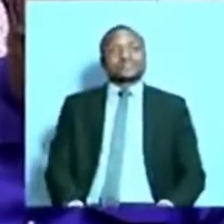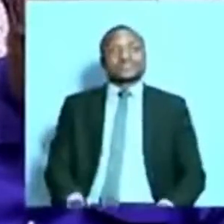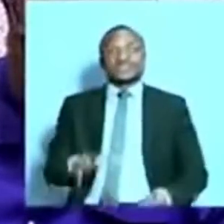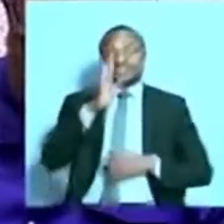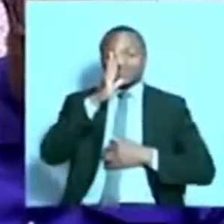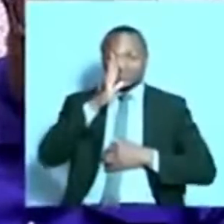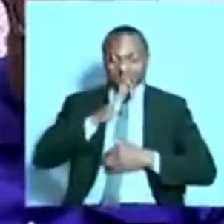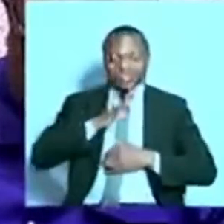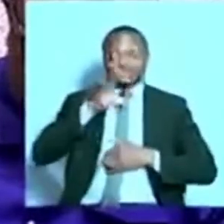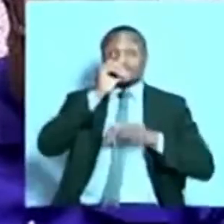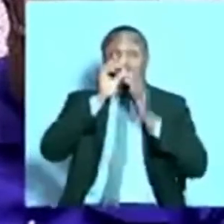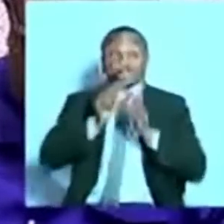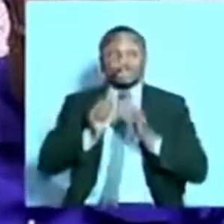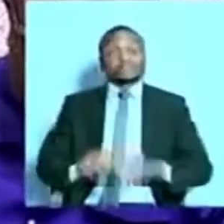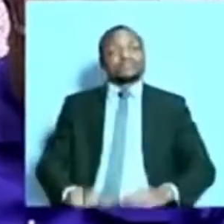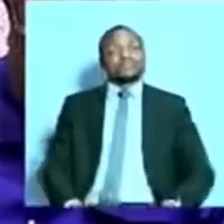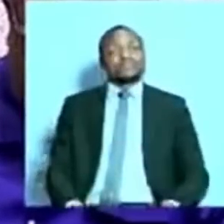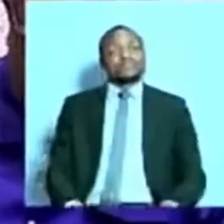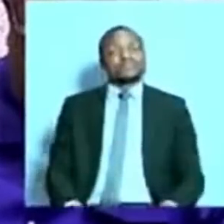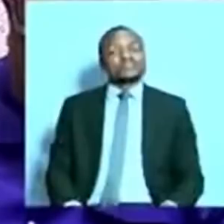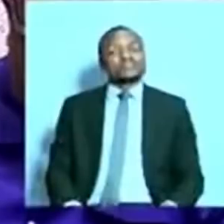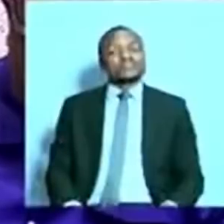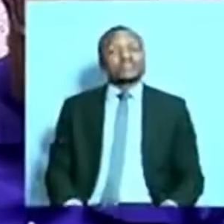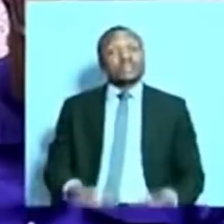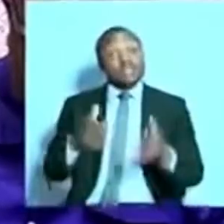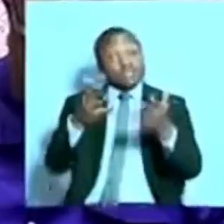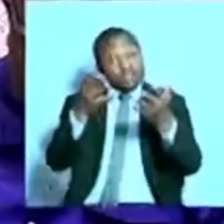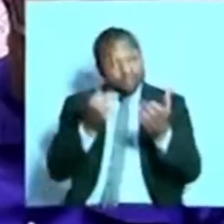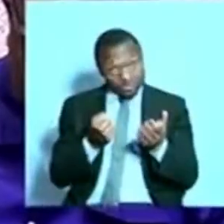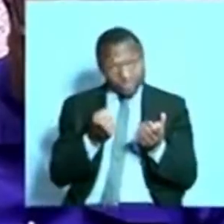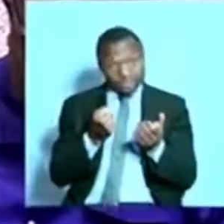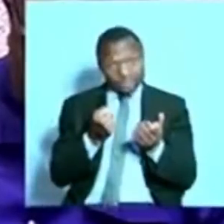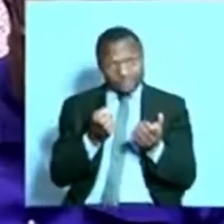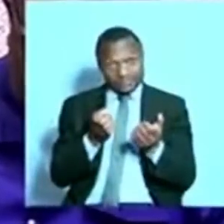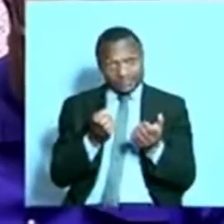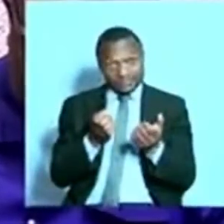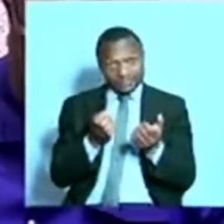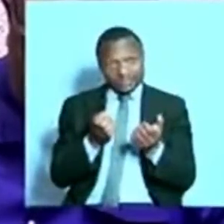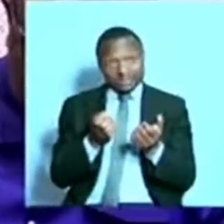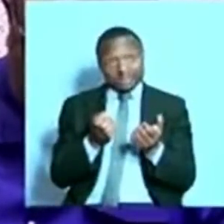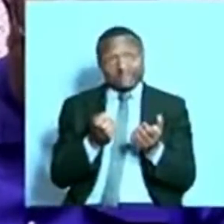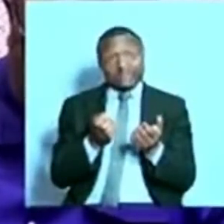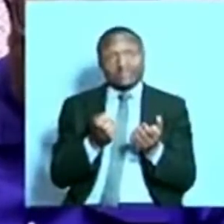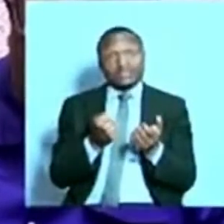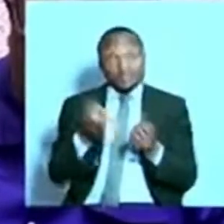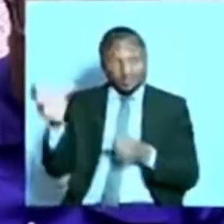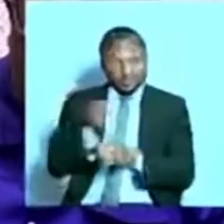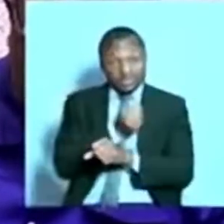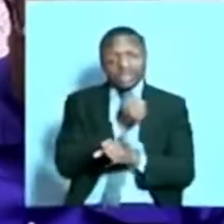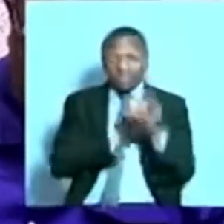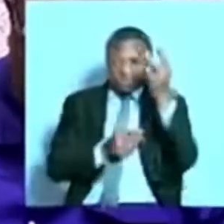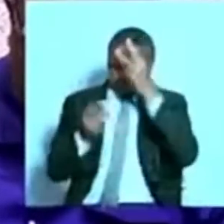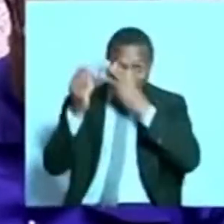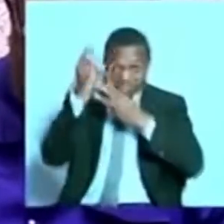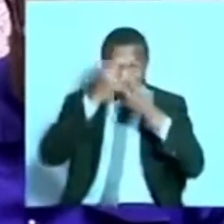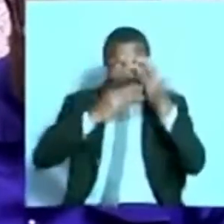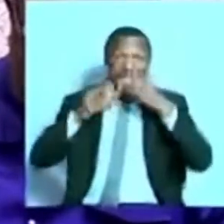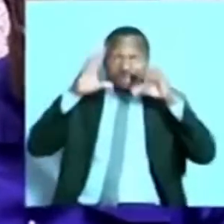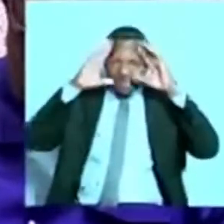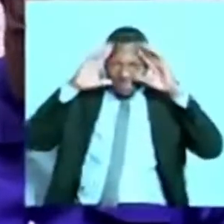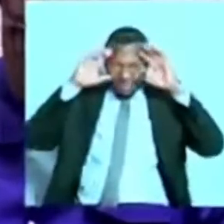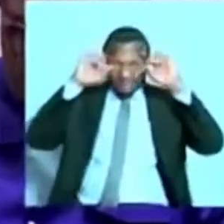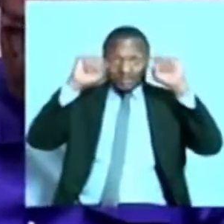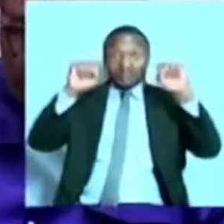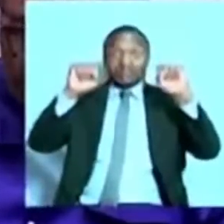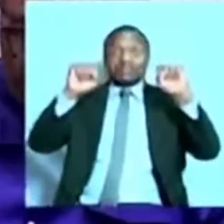Madam Speaker, I want to take concern that the President from